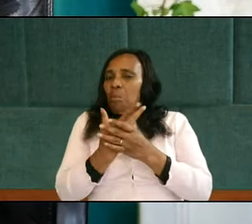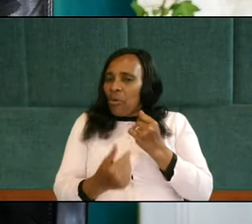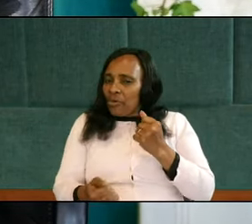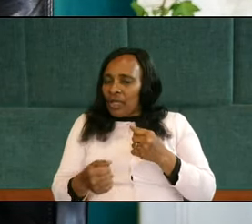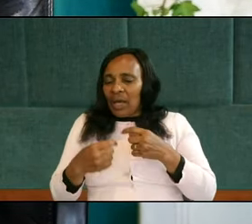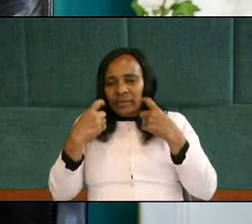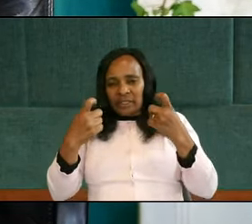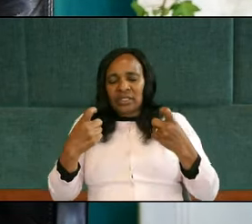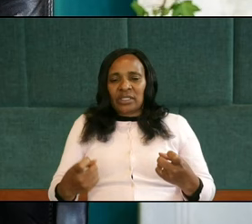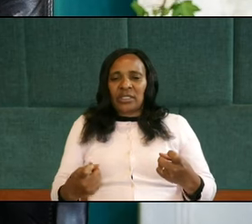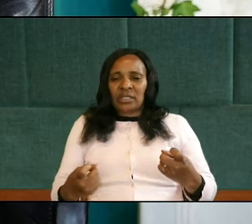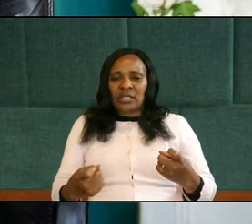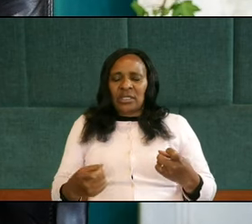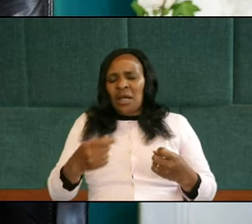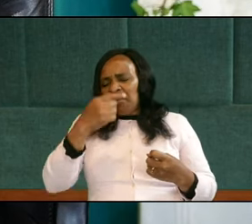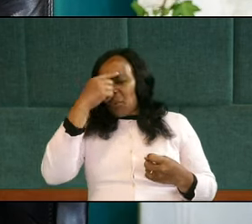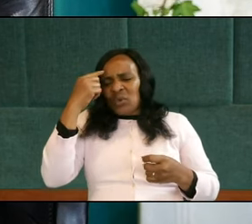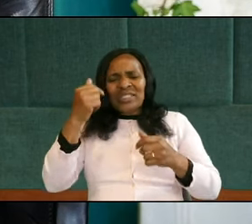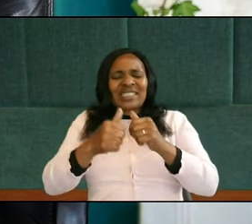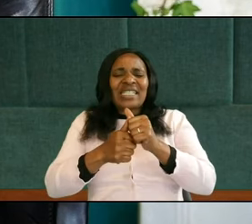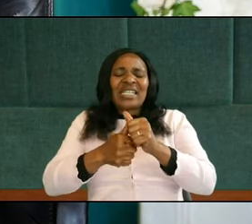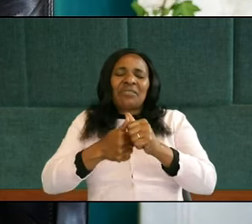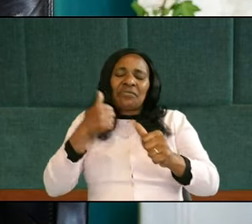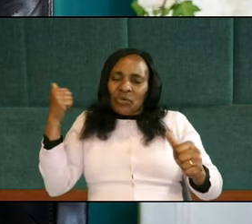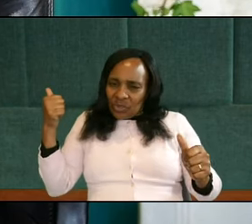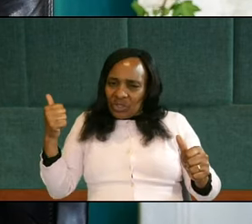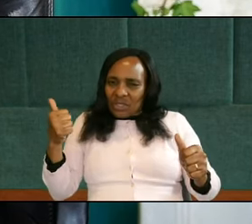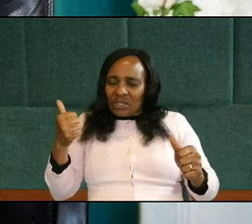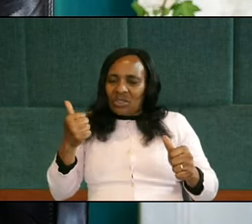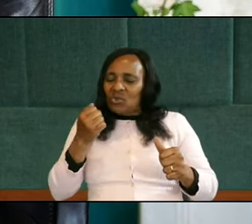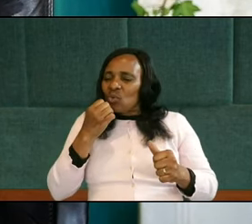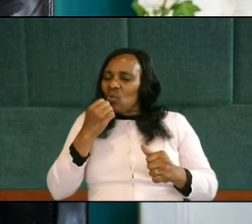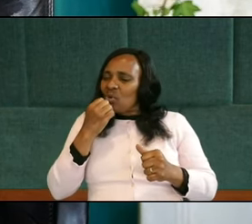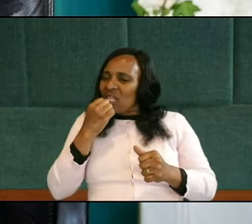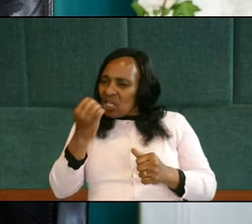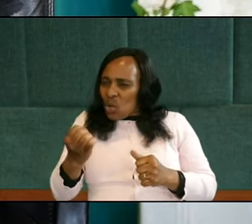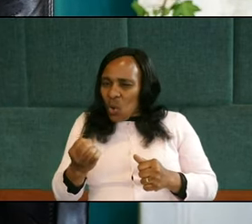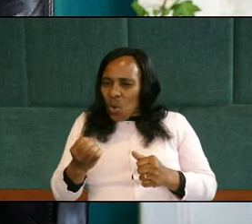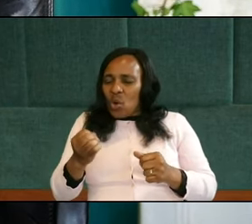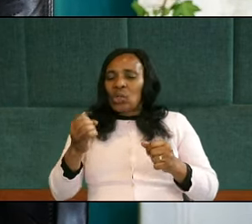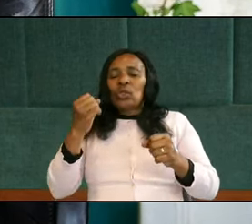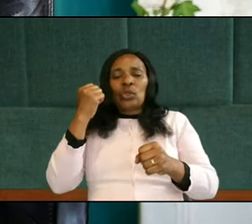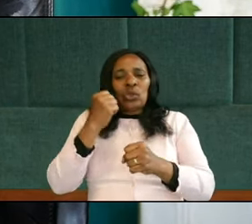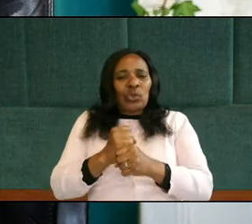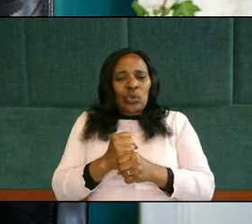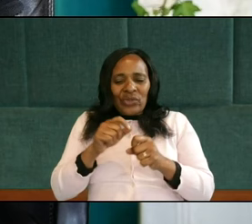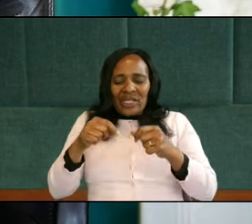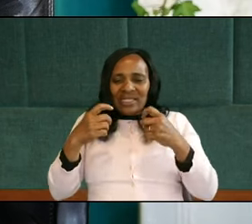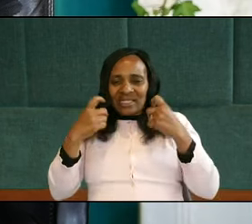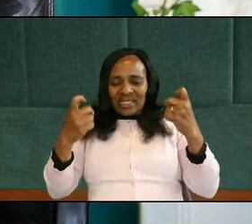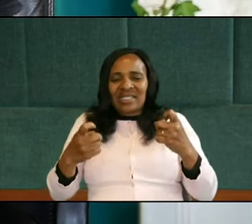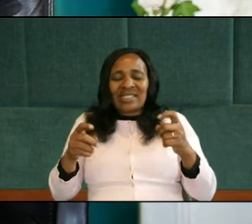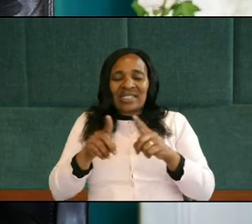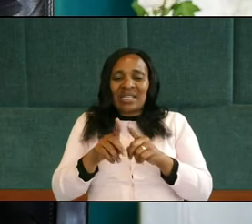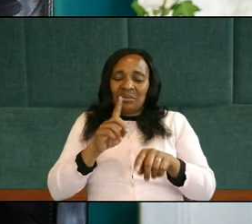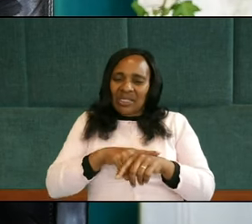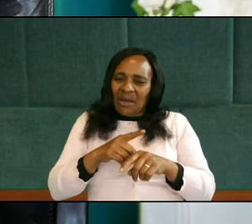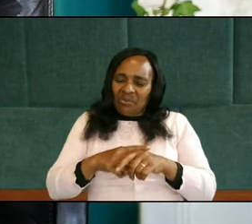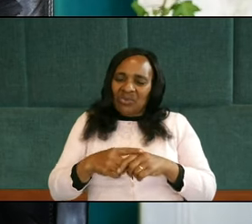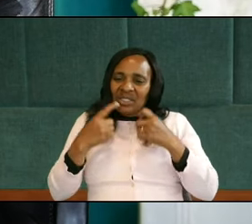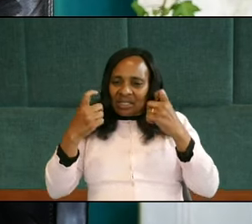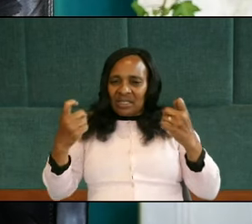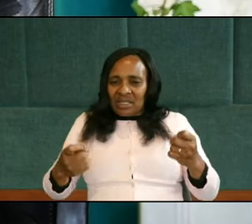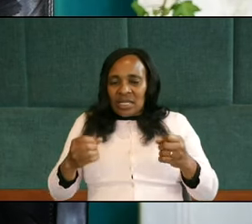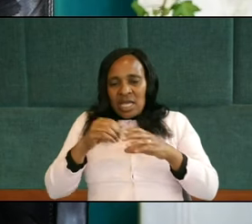had sinned. Because she refused to reject and say, I cannot do such a grave sin, she also had sinned. Because if you read